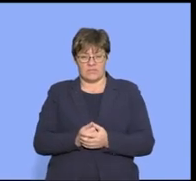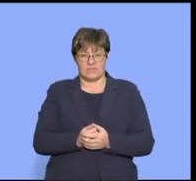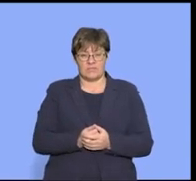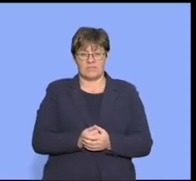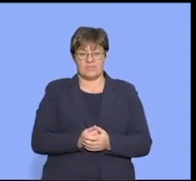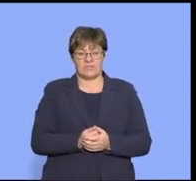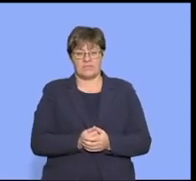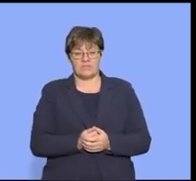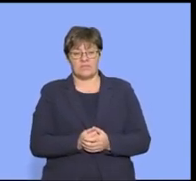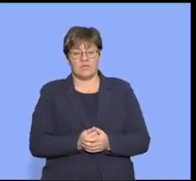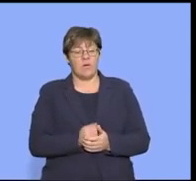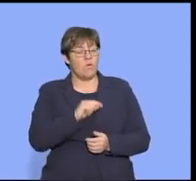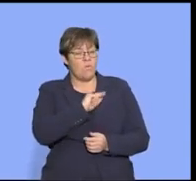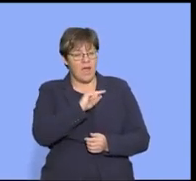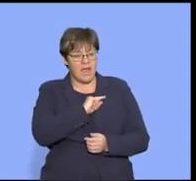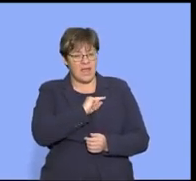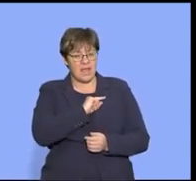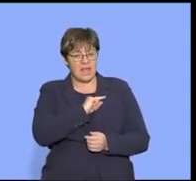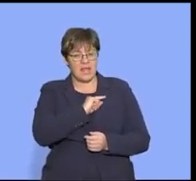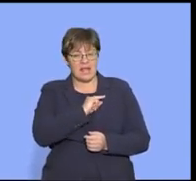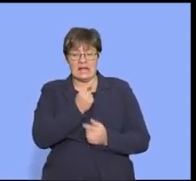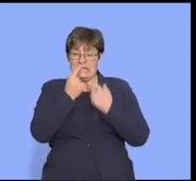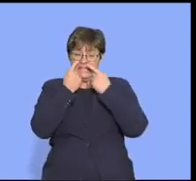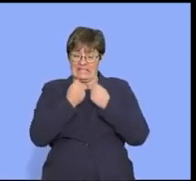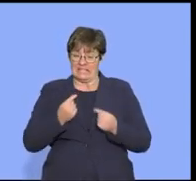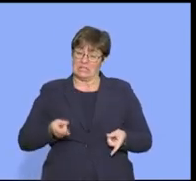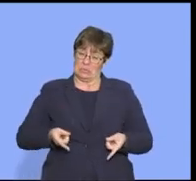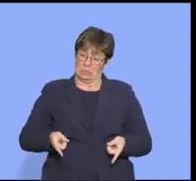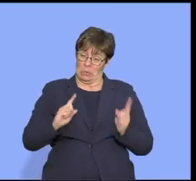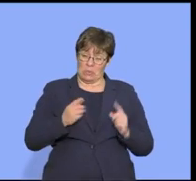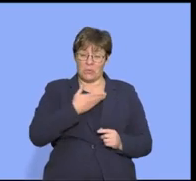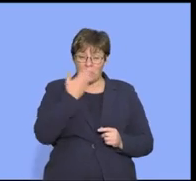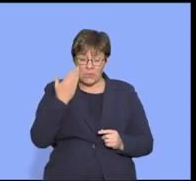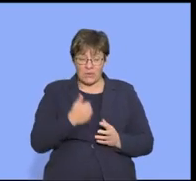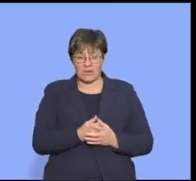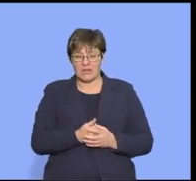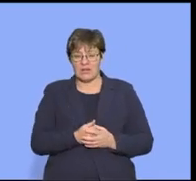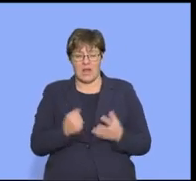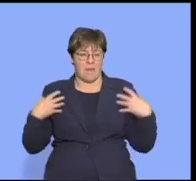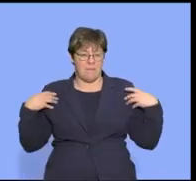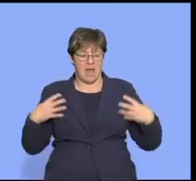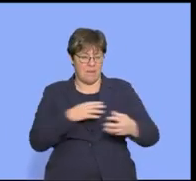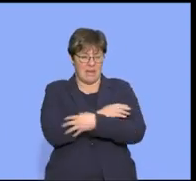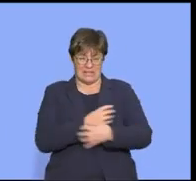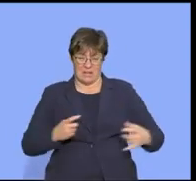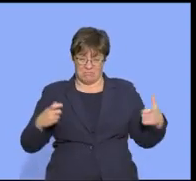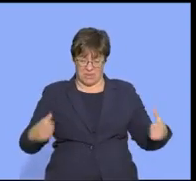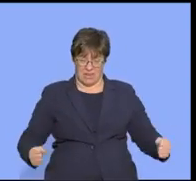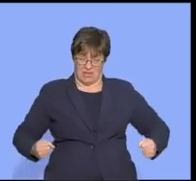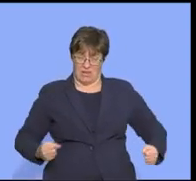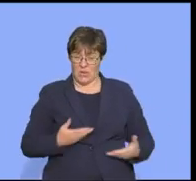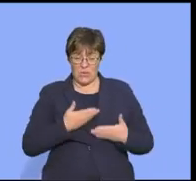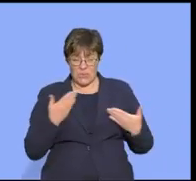one of the reasons is, even though we don't have sharp teeth, and even though we don't have big muscles, we have